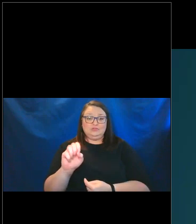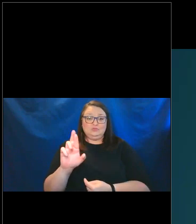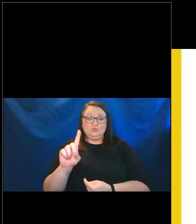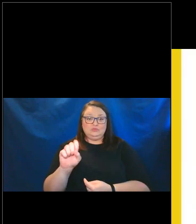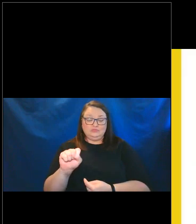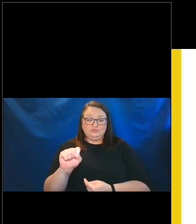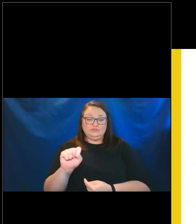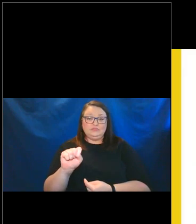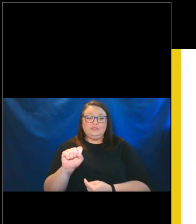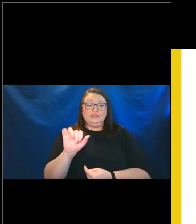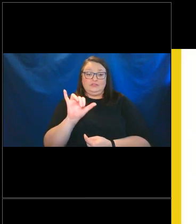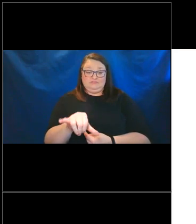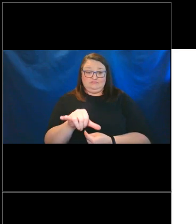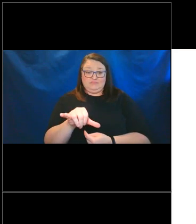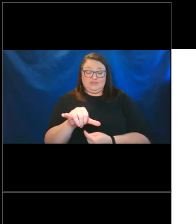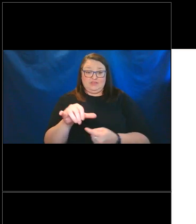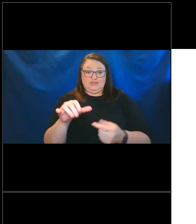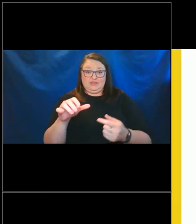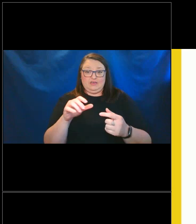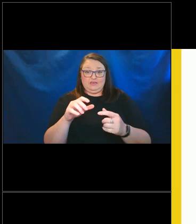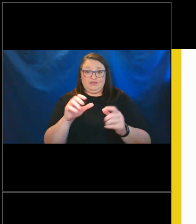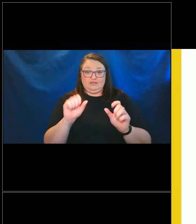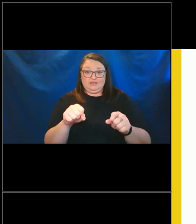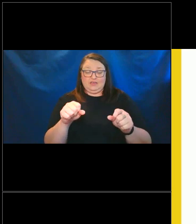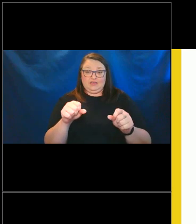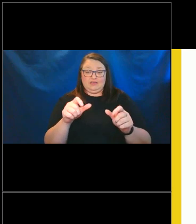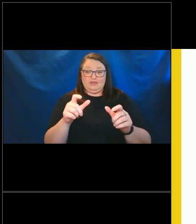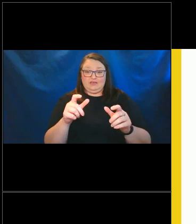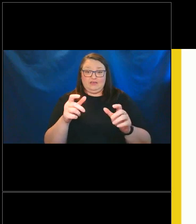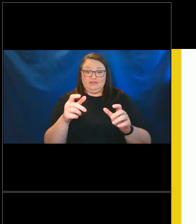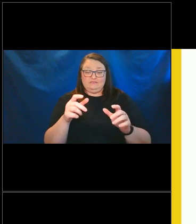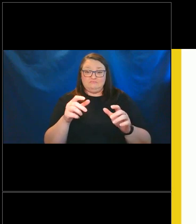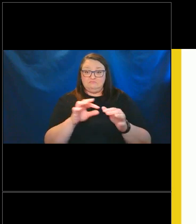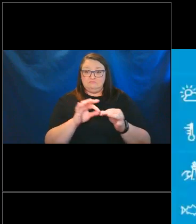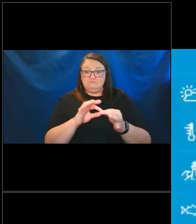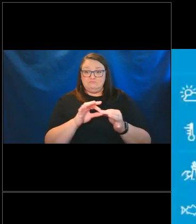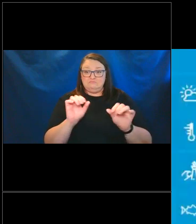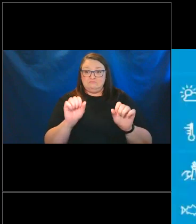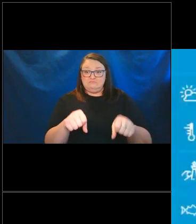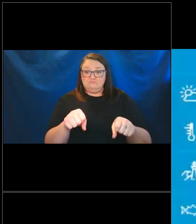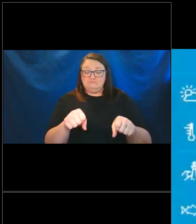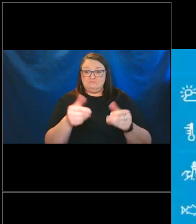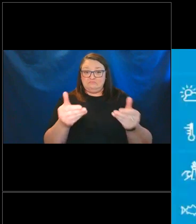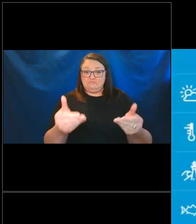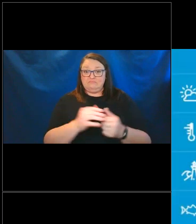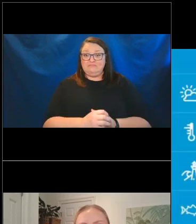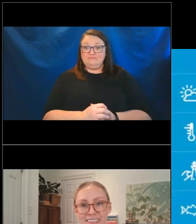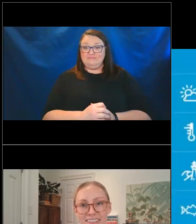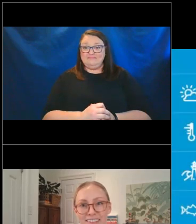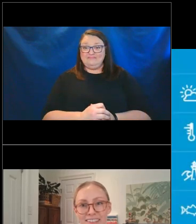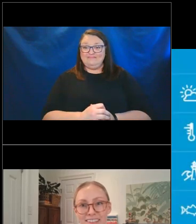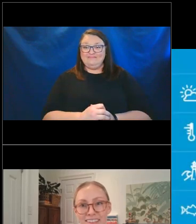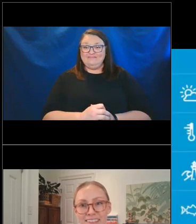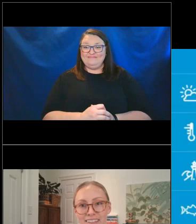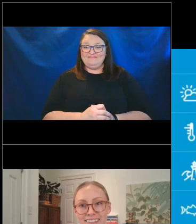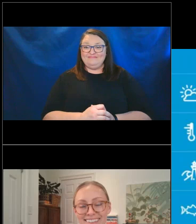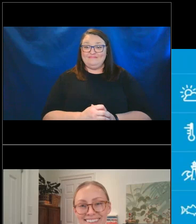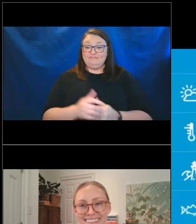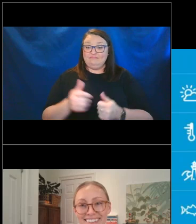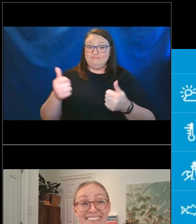Leadership, is able to come off mute, and we'll go from there. Is